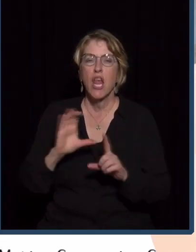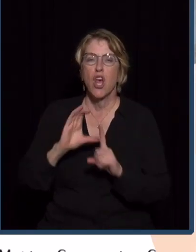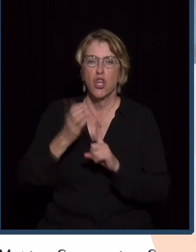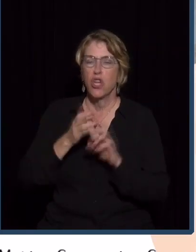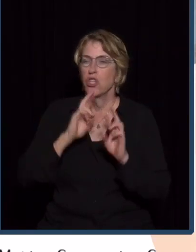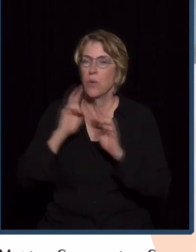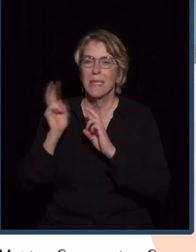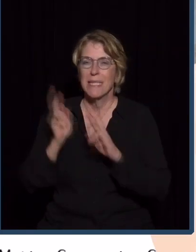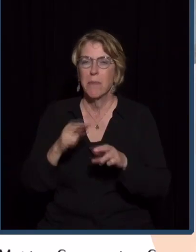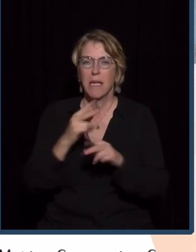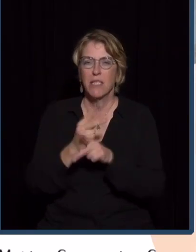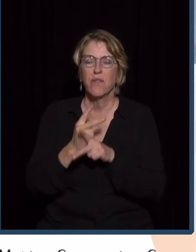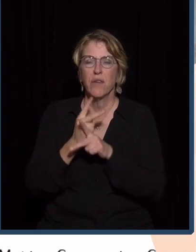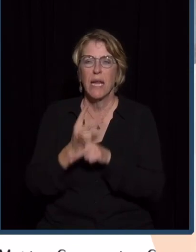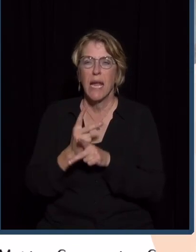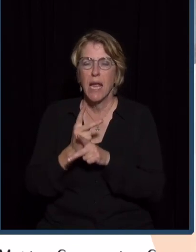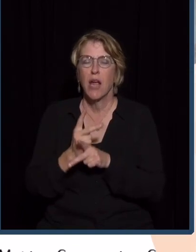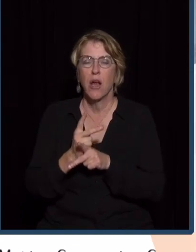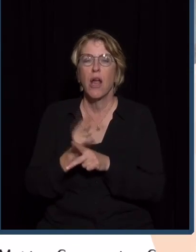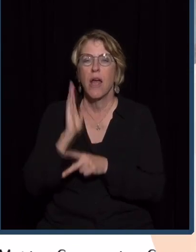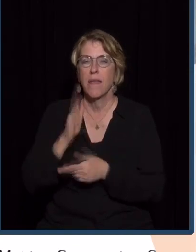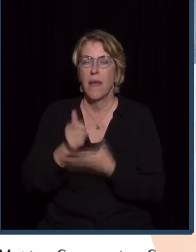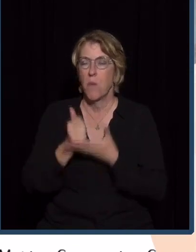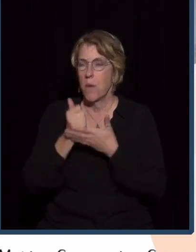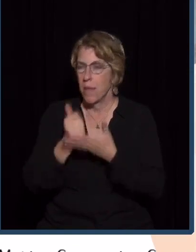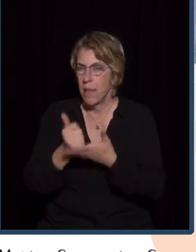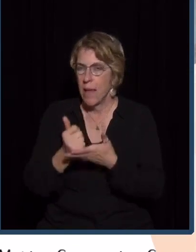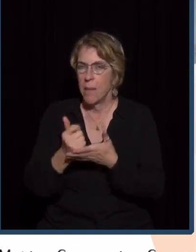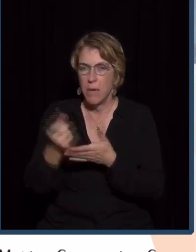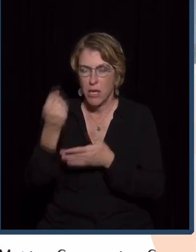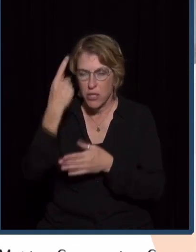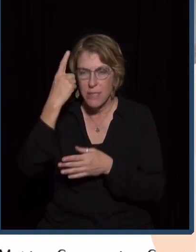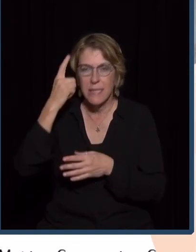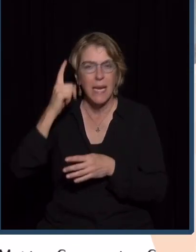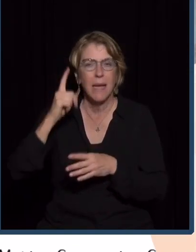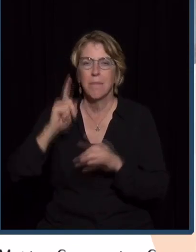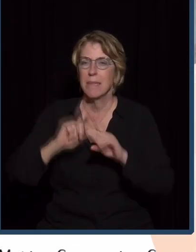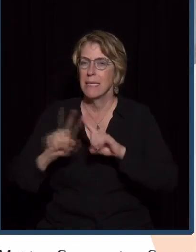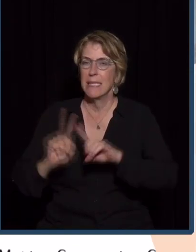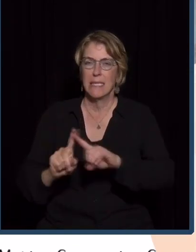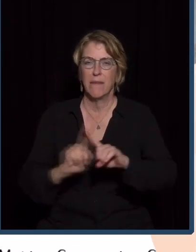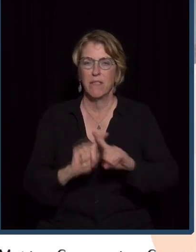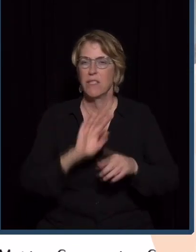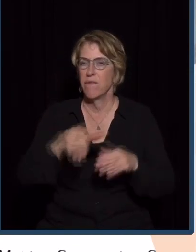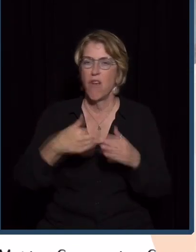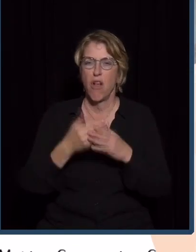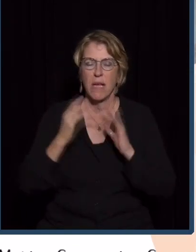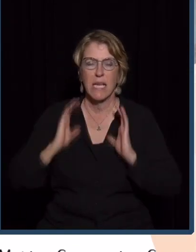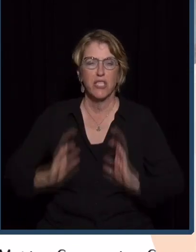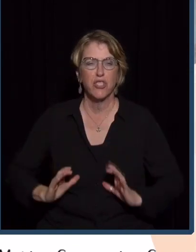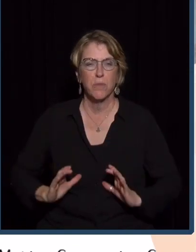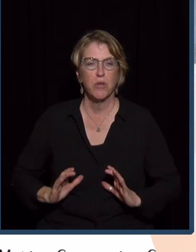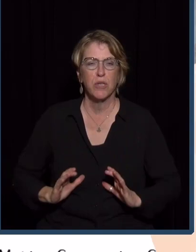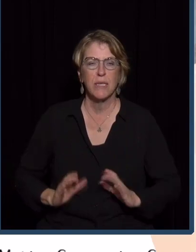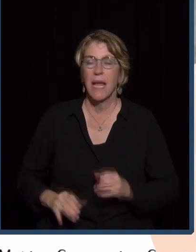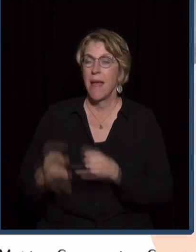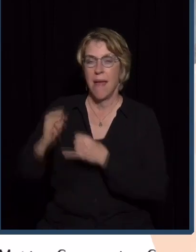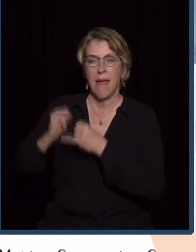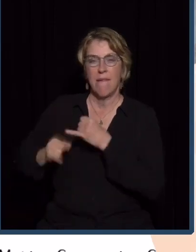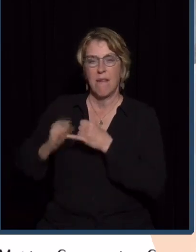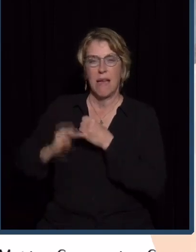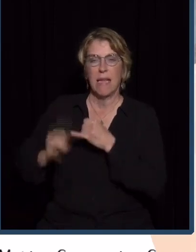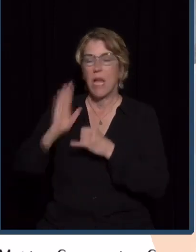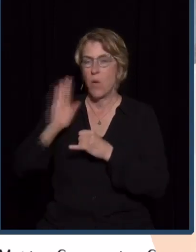that meets the dimensions of difference of all of our customers. Finally, we will conduct an assessment